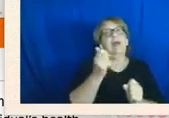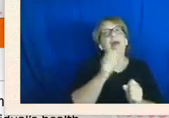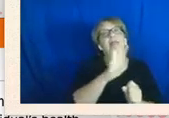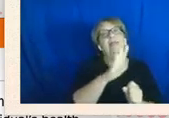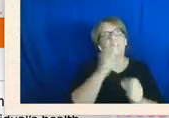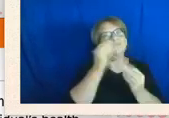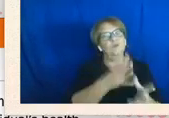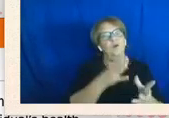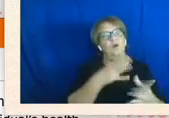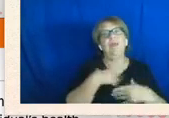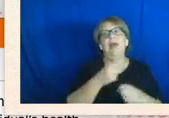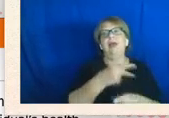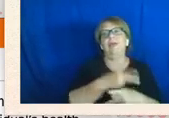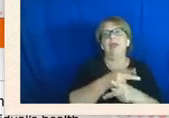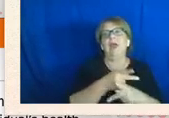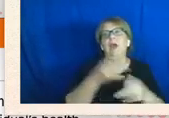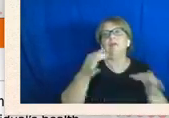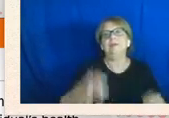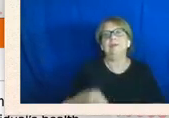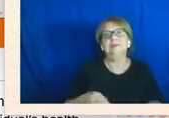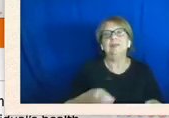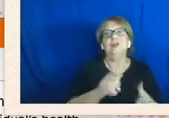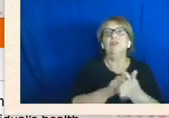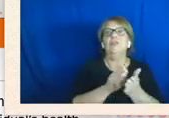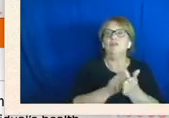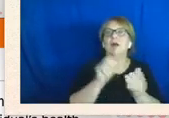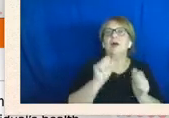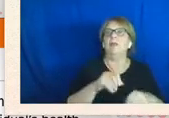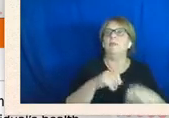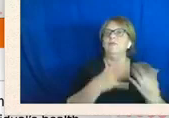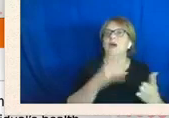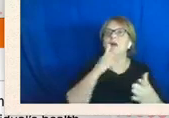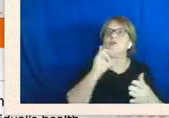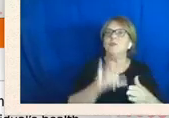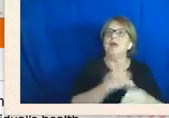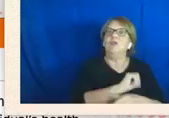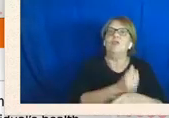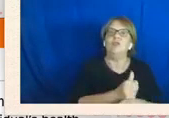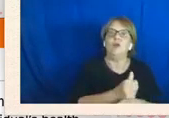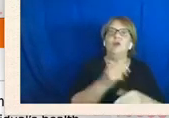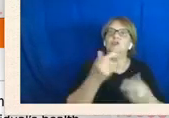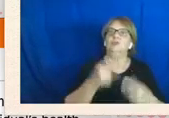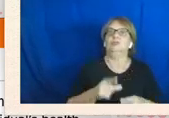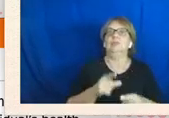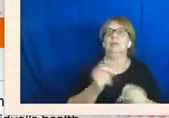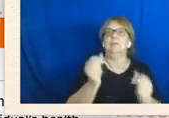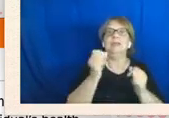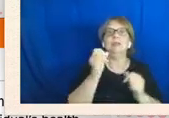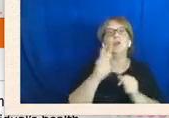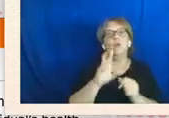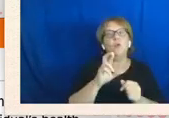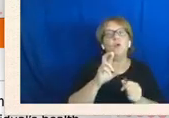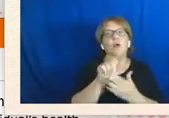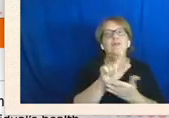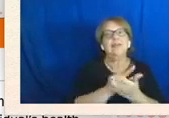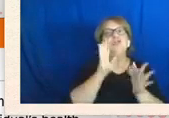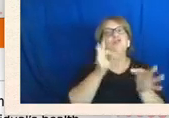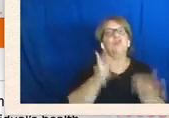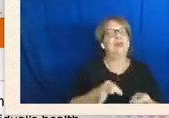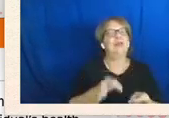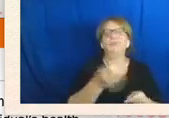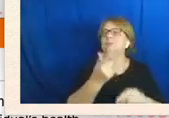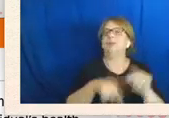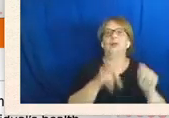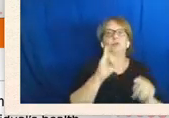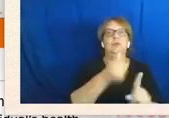this authority to take effect immediately or upon legal determination or of incapacity. These type of documents, I think everybody